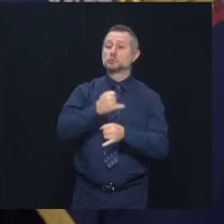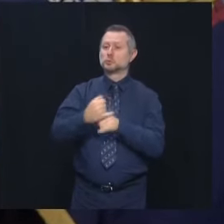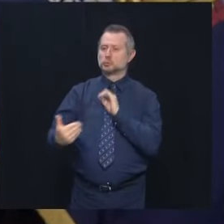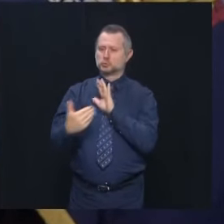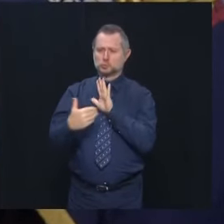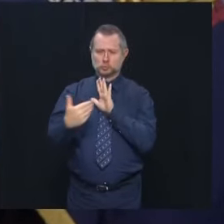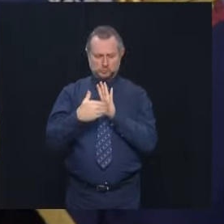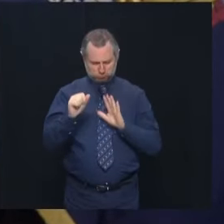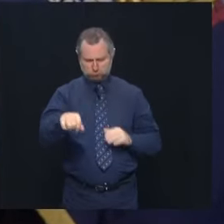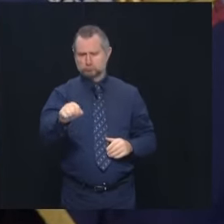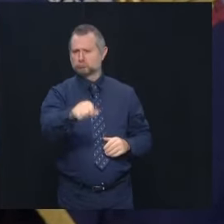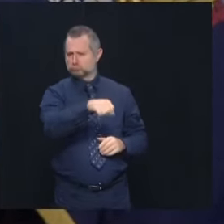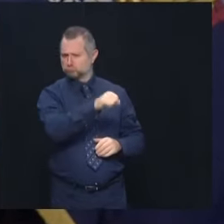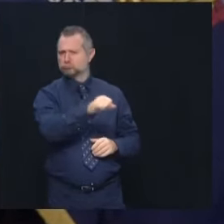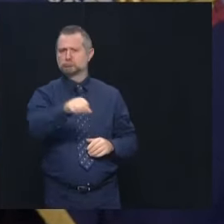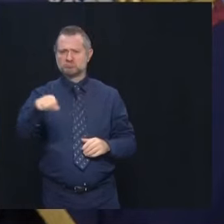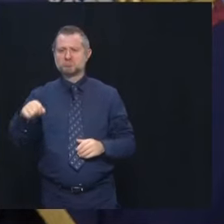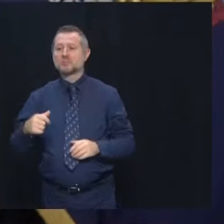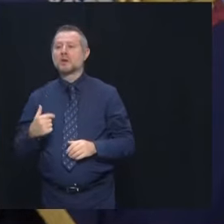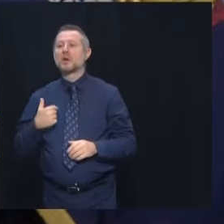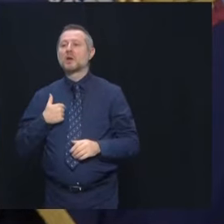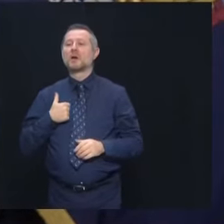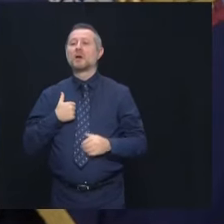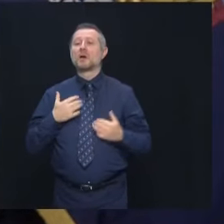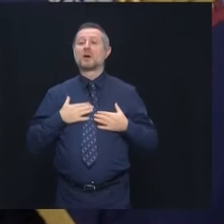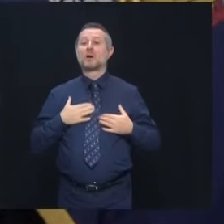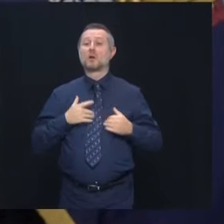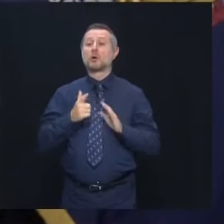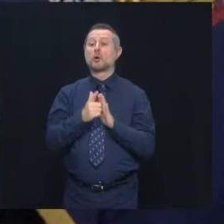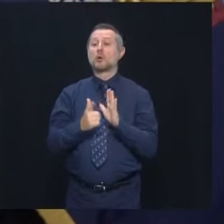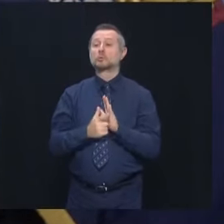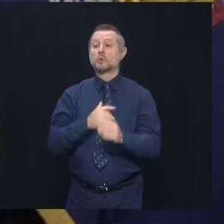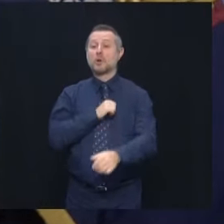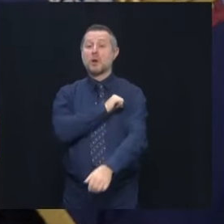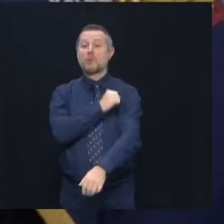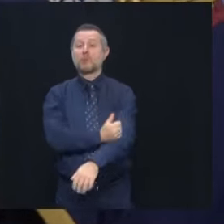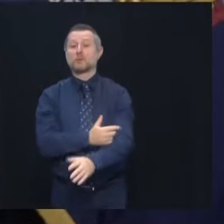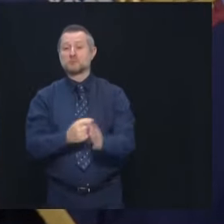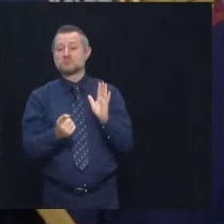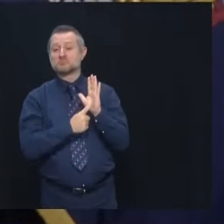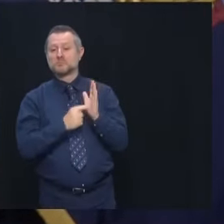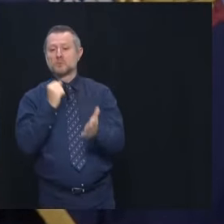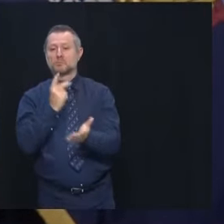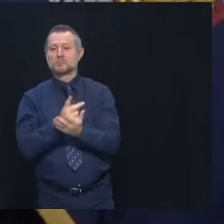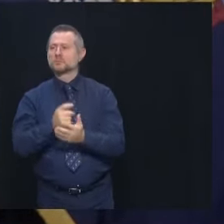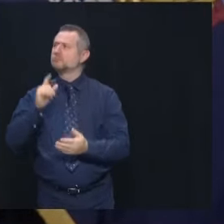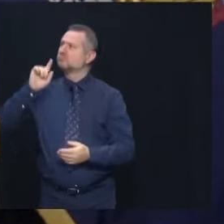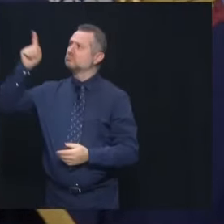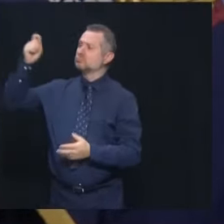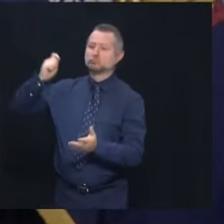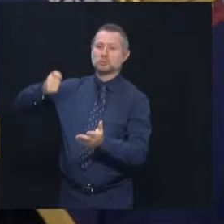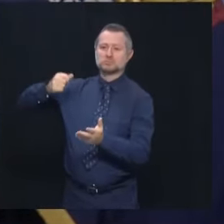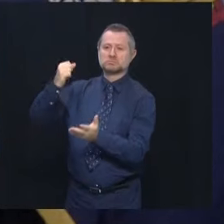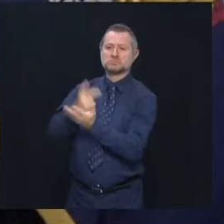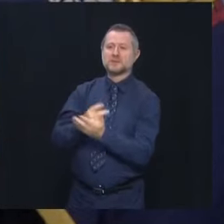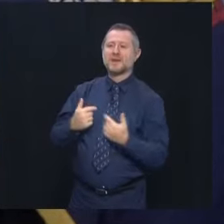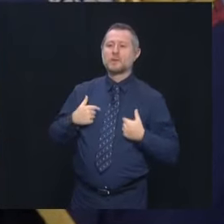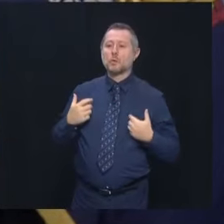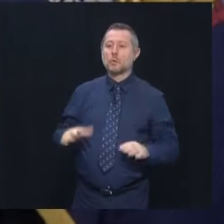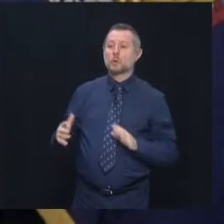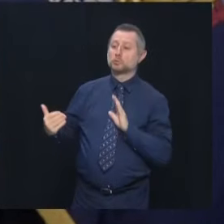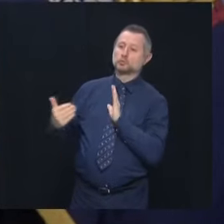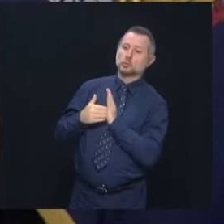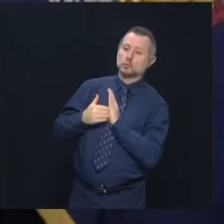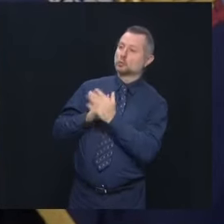organizations. Our legal authority was upheld. I don't like getting into a litigious